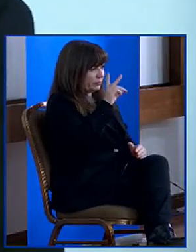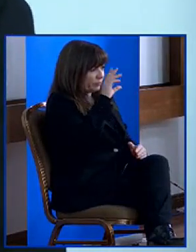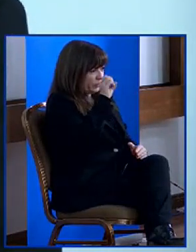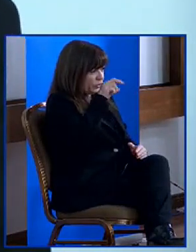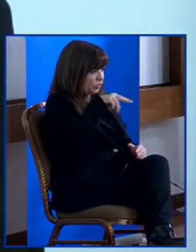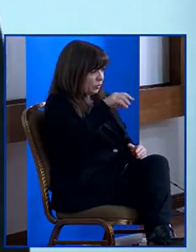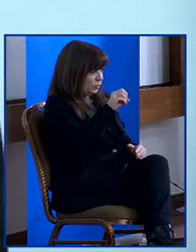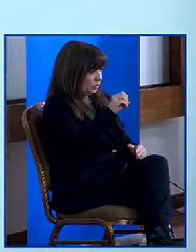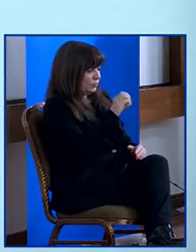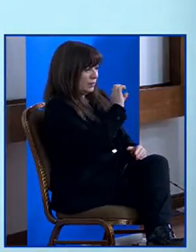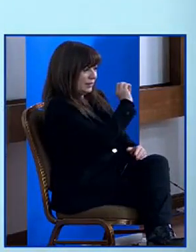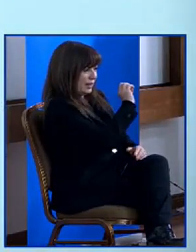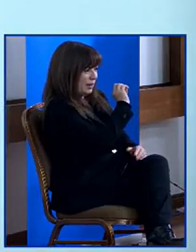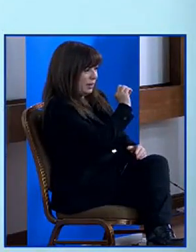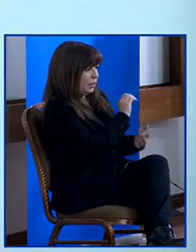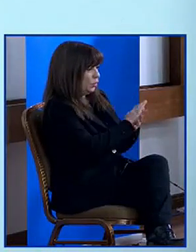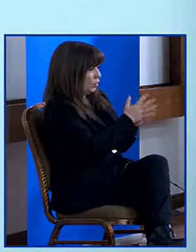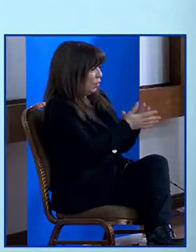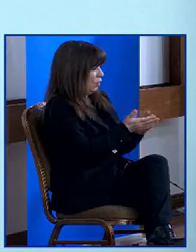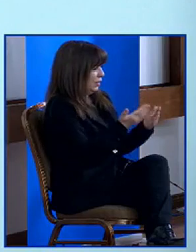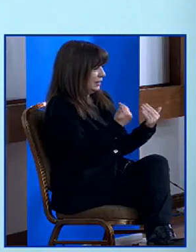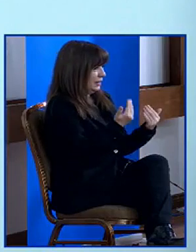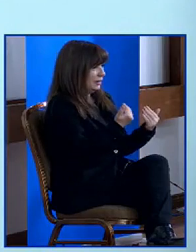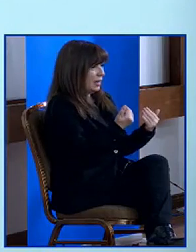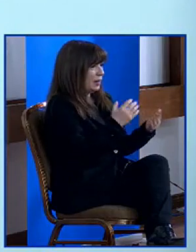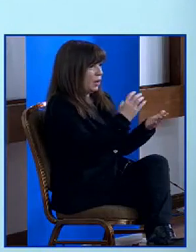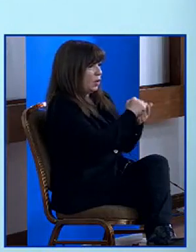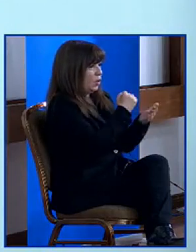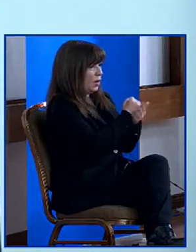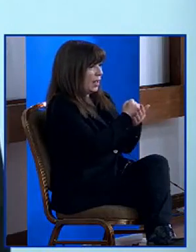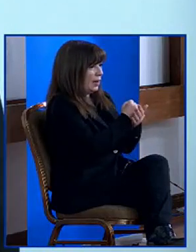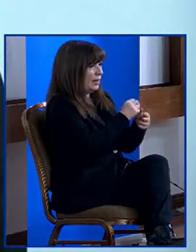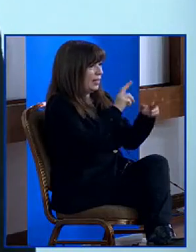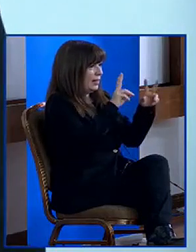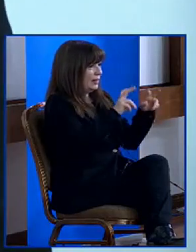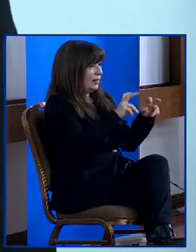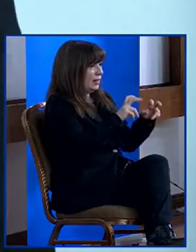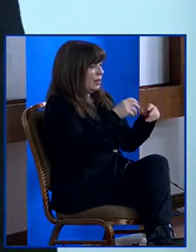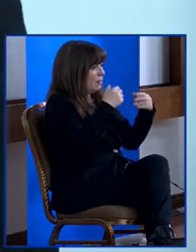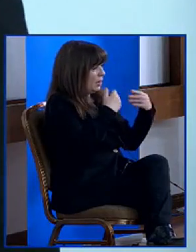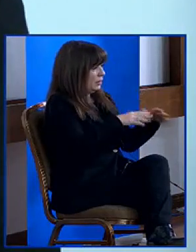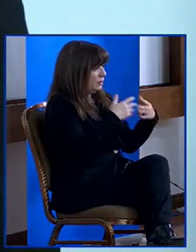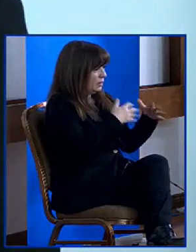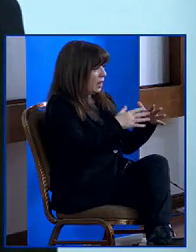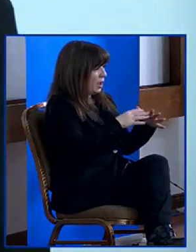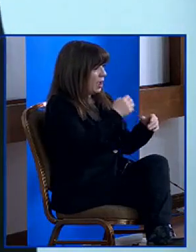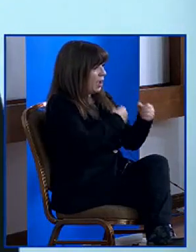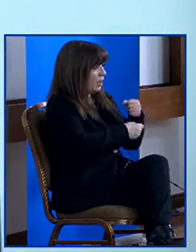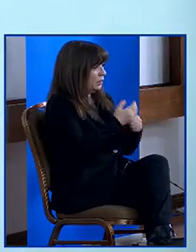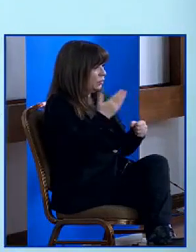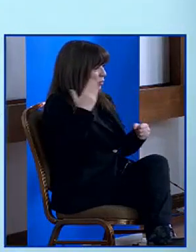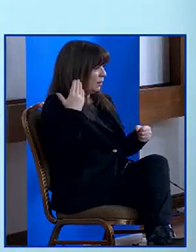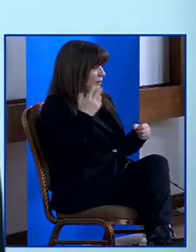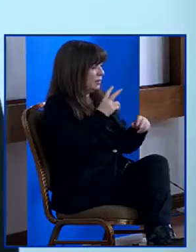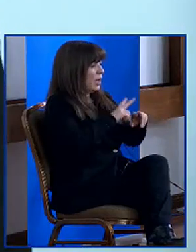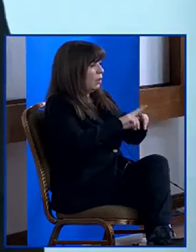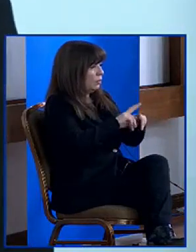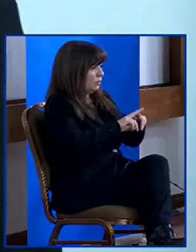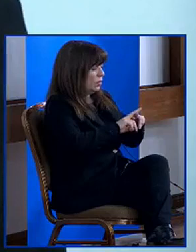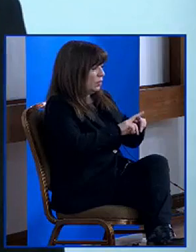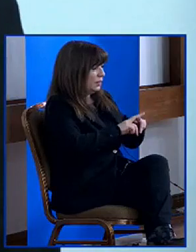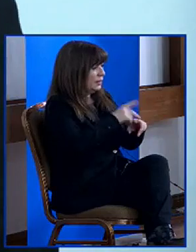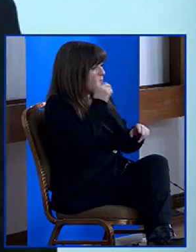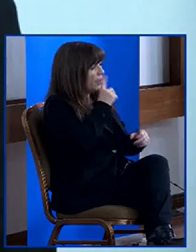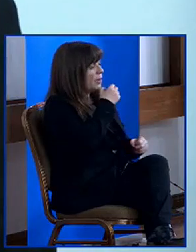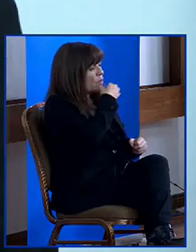Unfortunately, I think this is a topic I covered on last year, but I have to raise again this year as well, is we've seen a continuation of the horrible war that